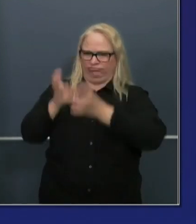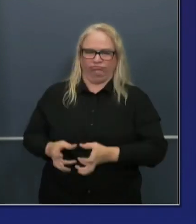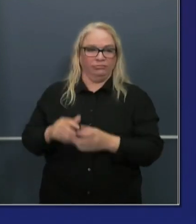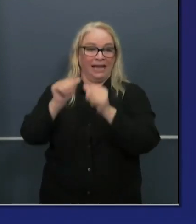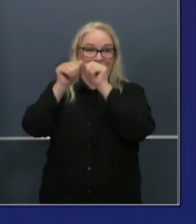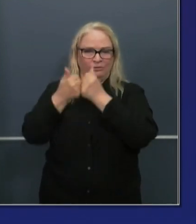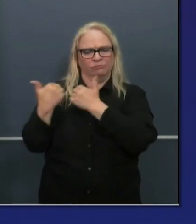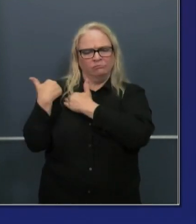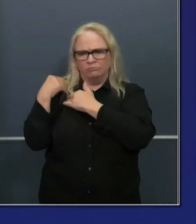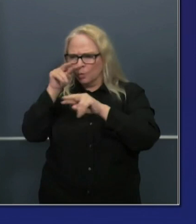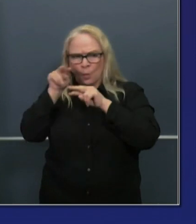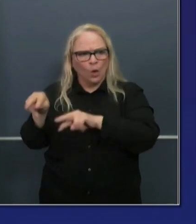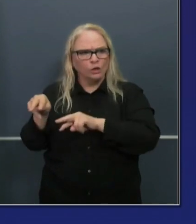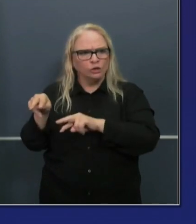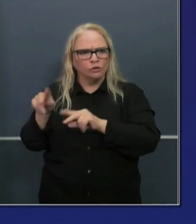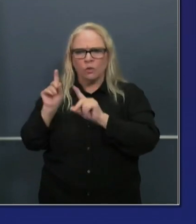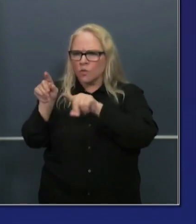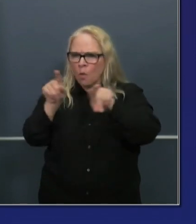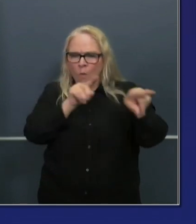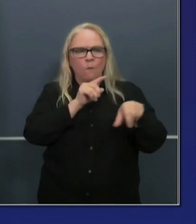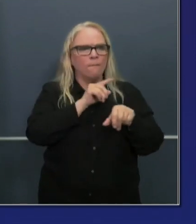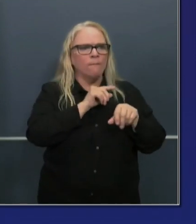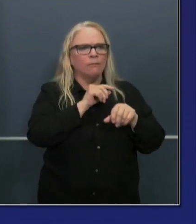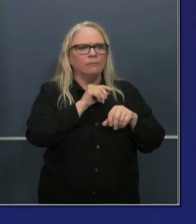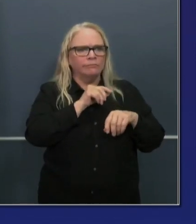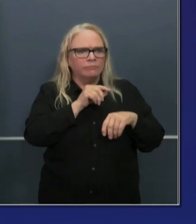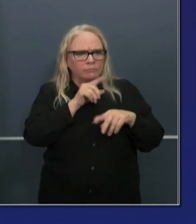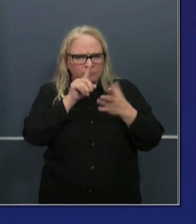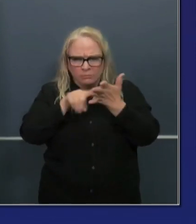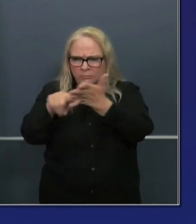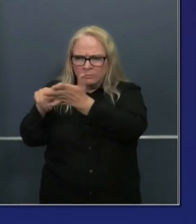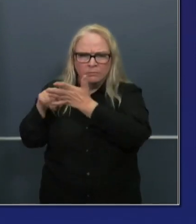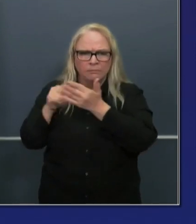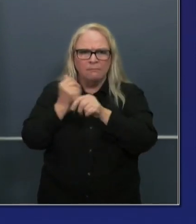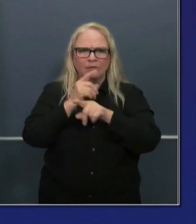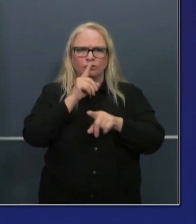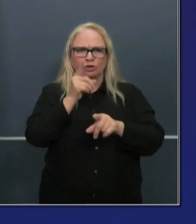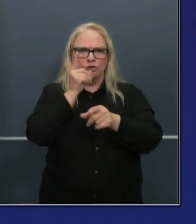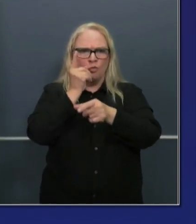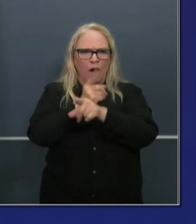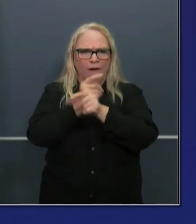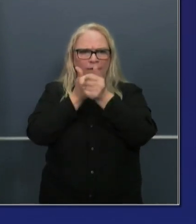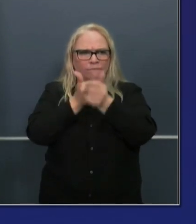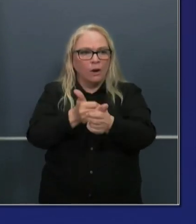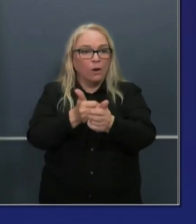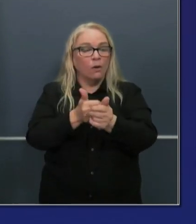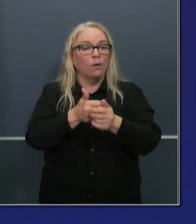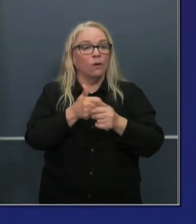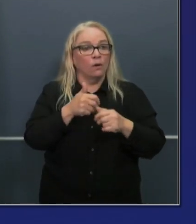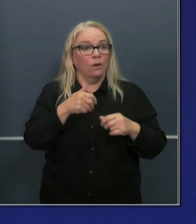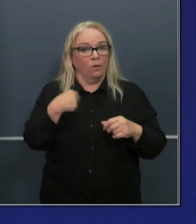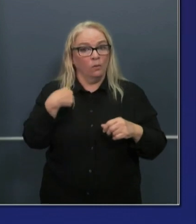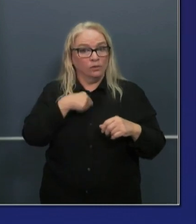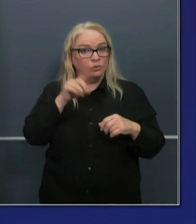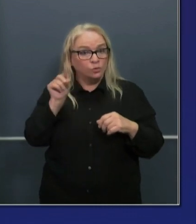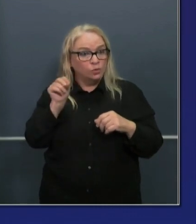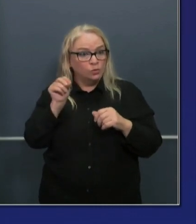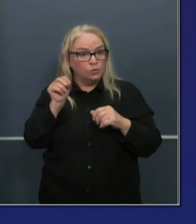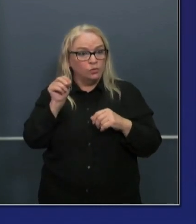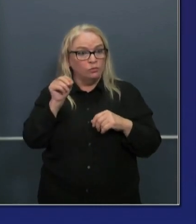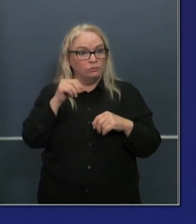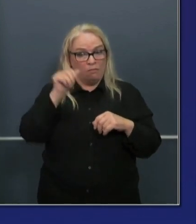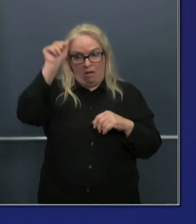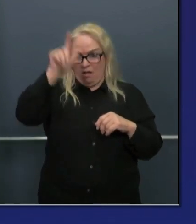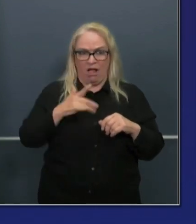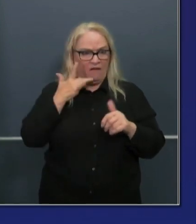this strike team that we're putting out in 6 regions in this state. And we're cross-pollinating our enforcement in